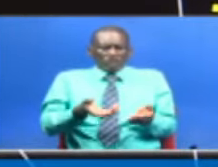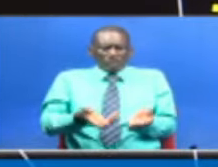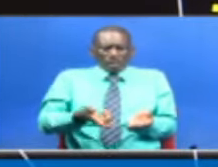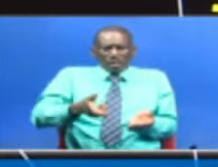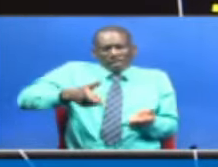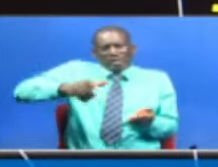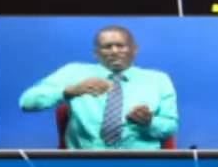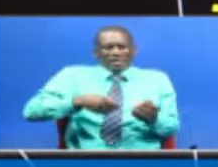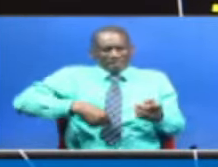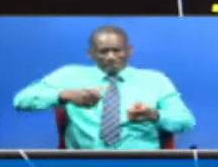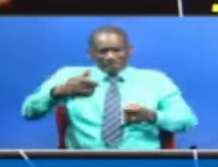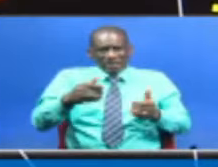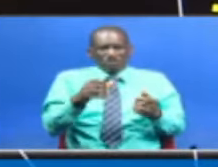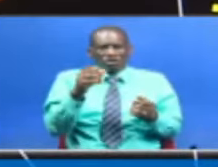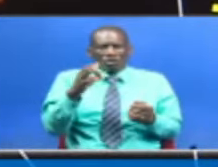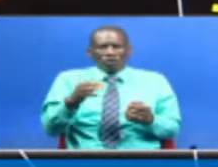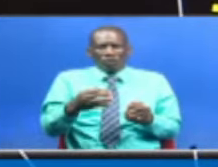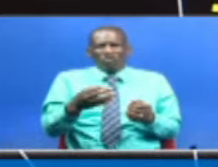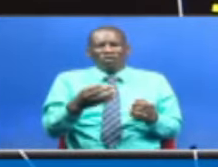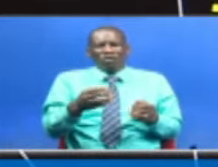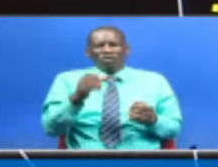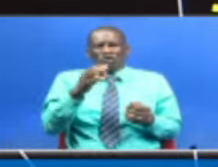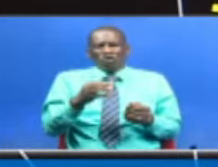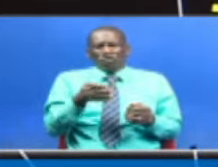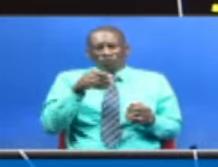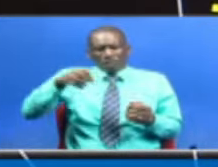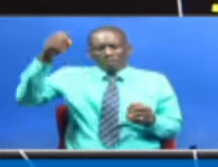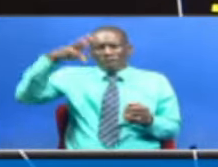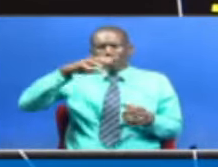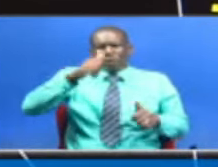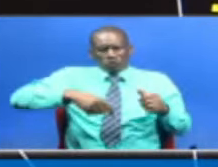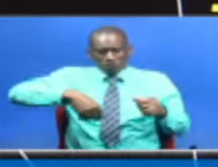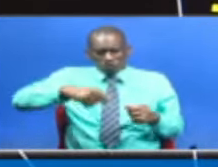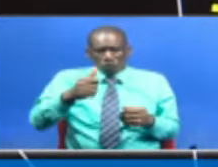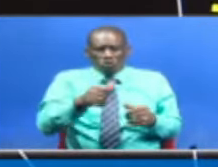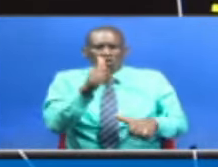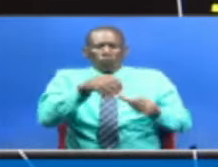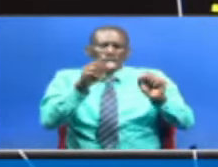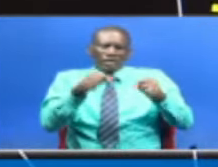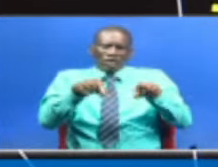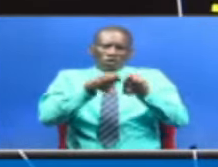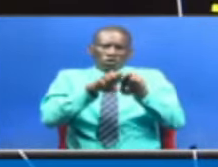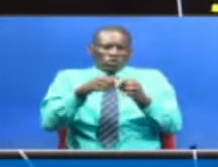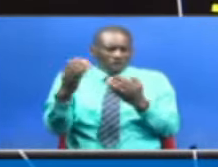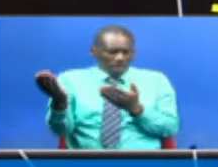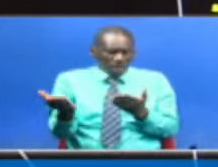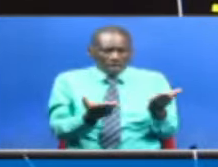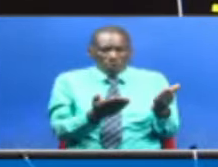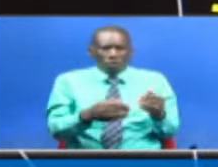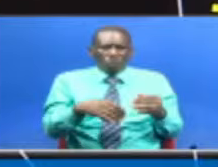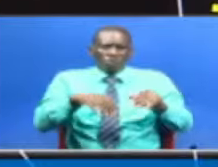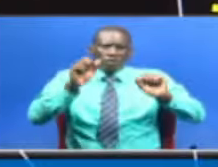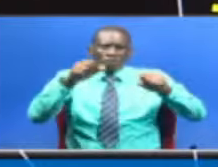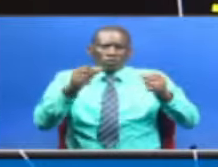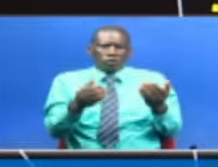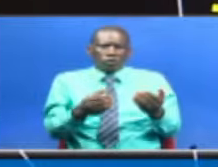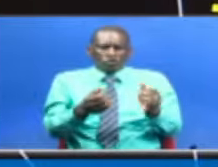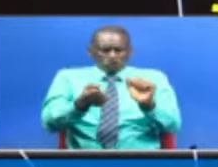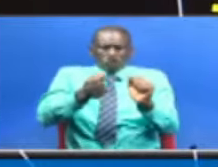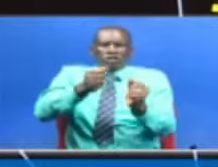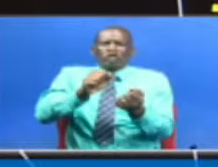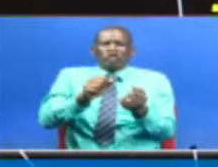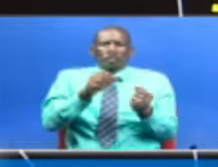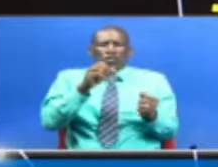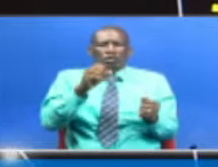sales of that is the amount of power that is sold, which can even allow possibly a revision of